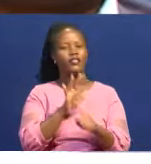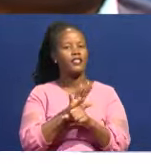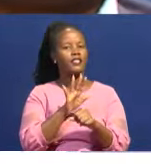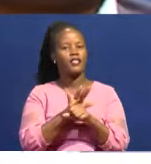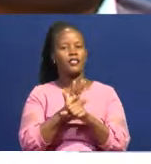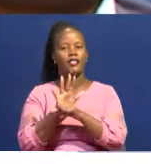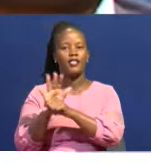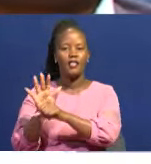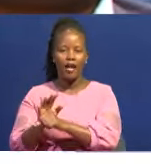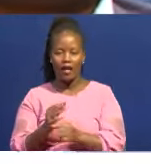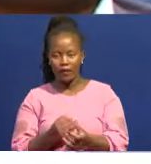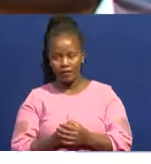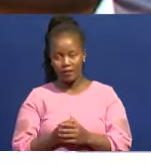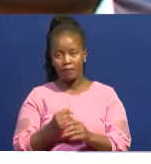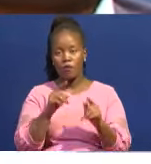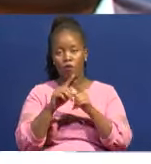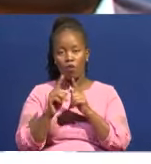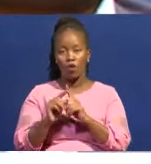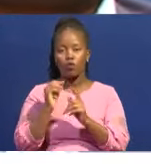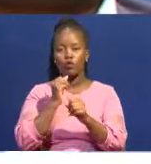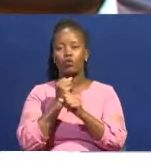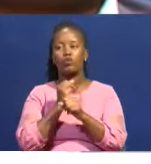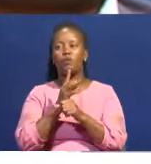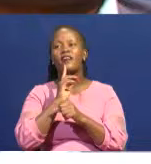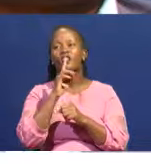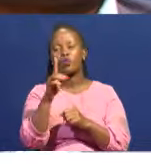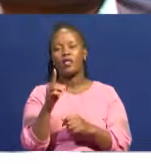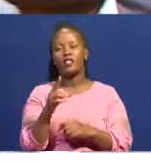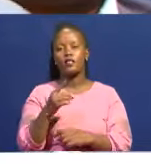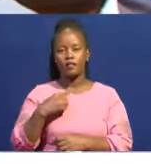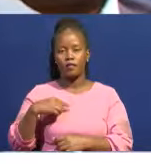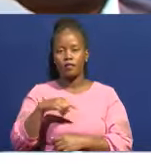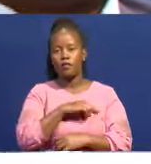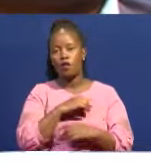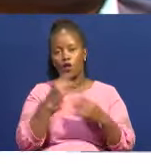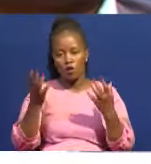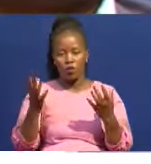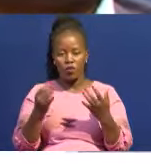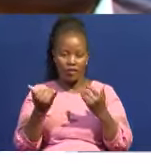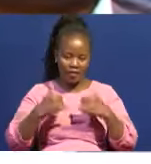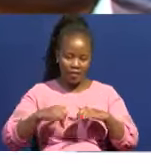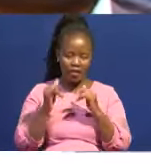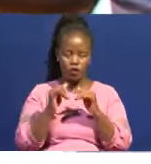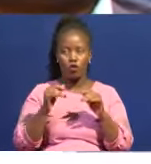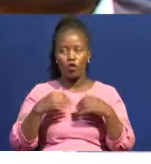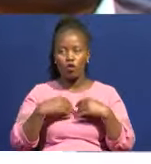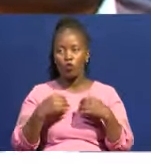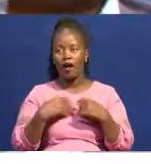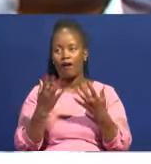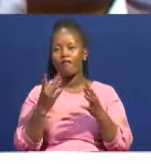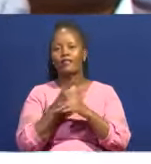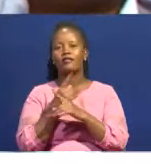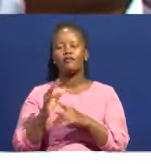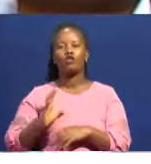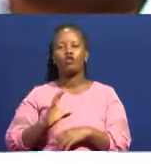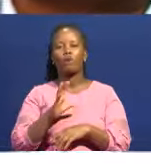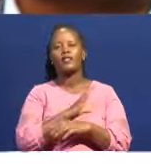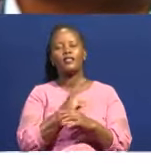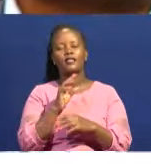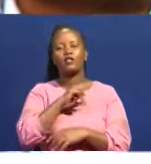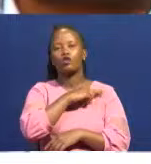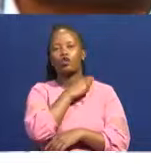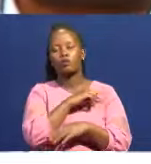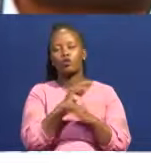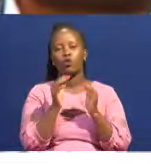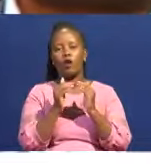zitatusaidia tuweze pia kuactivate zile zinaitwa MPDSR committees, zile zitapatikana katika facility